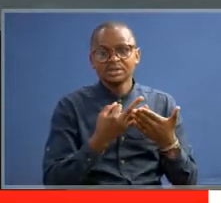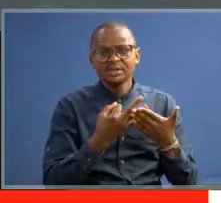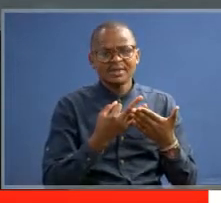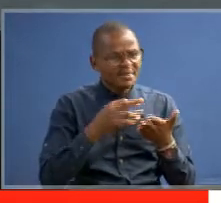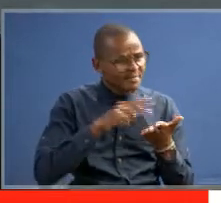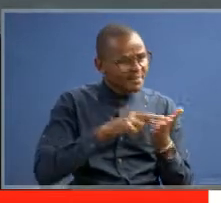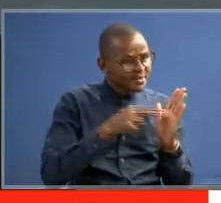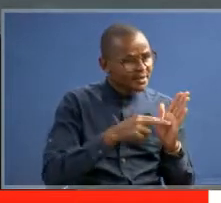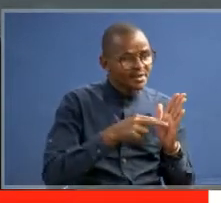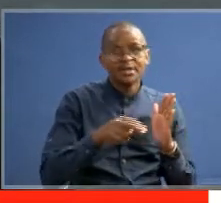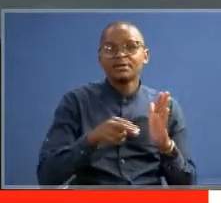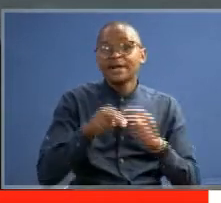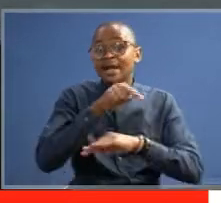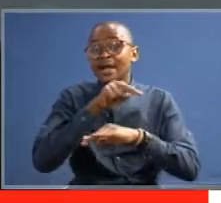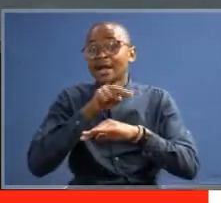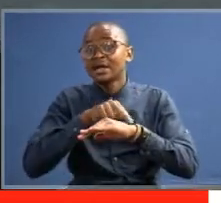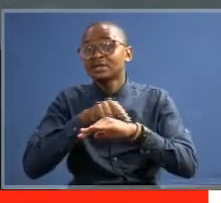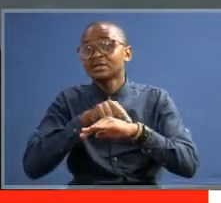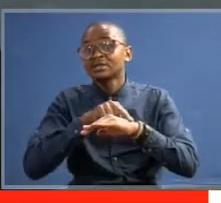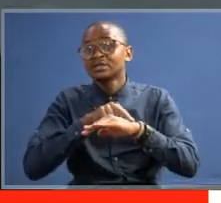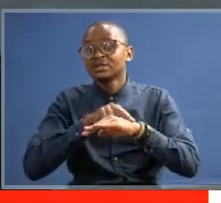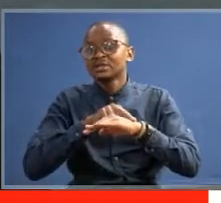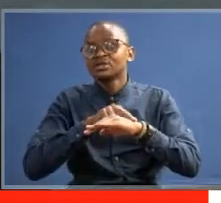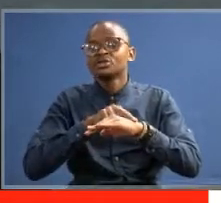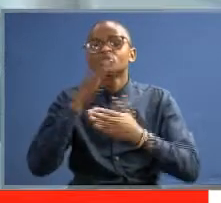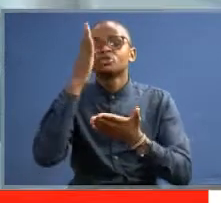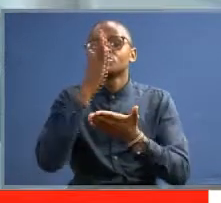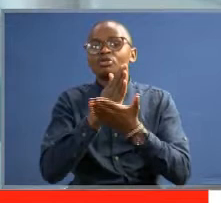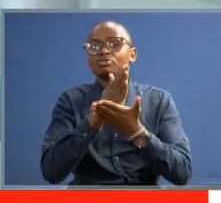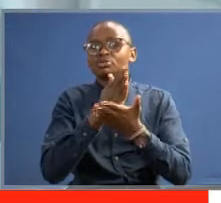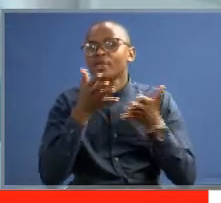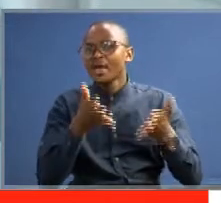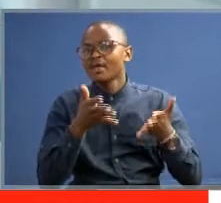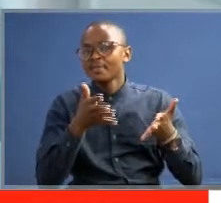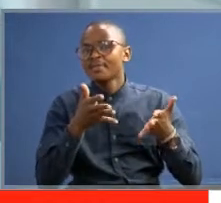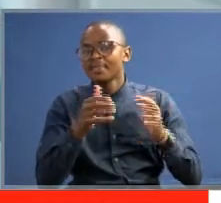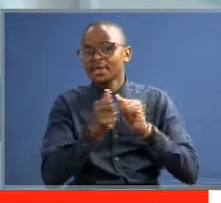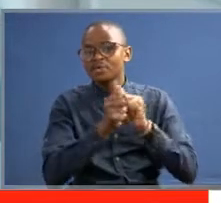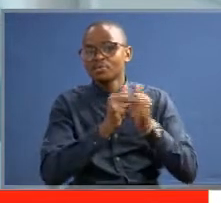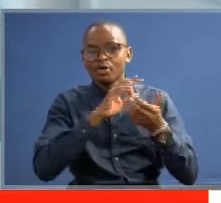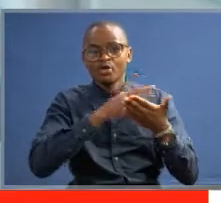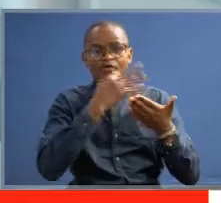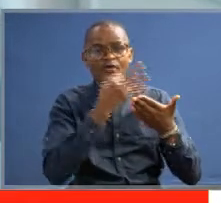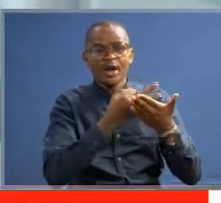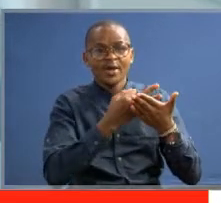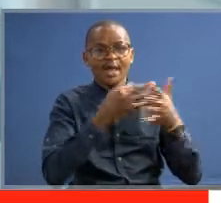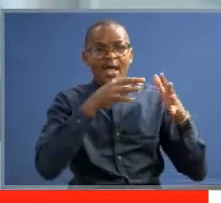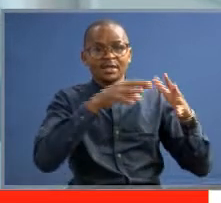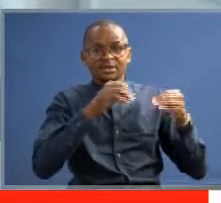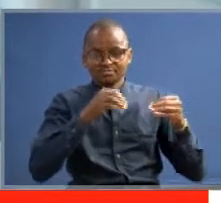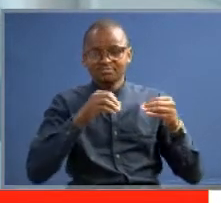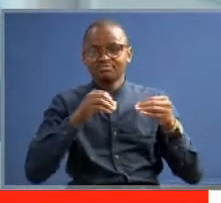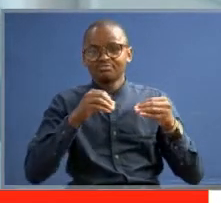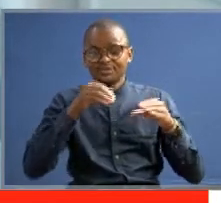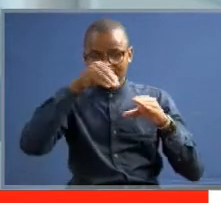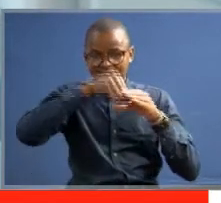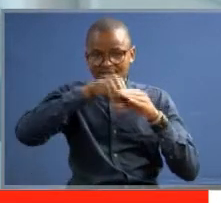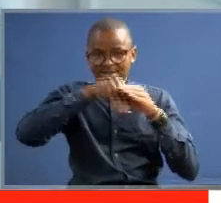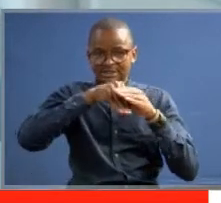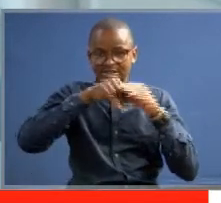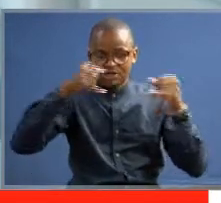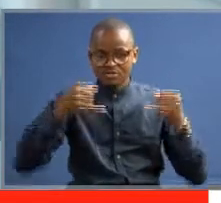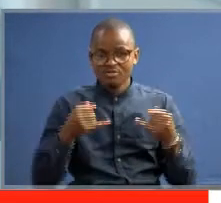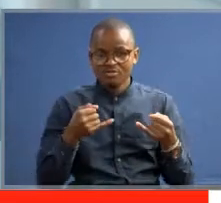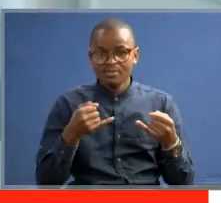it mean that the National Sports Fund ceases to exist? Now, the Sports Fund gets absorbed into the